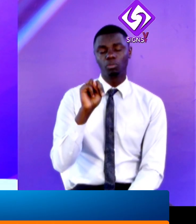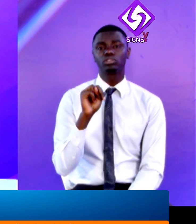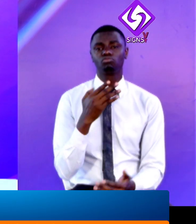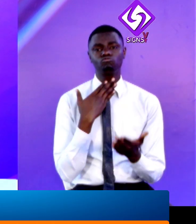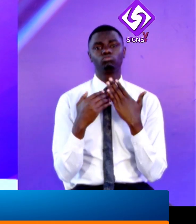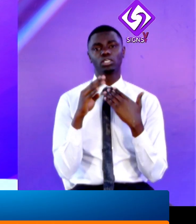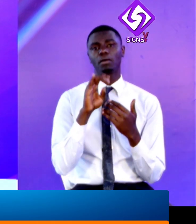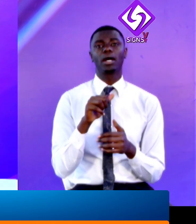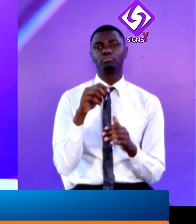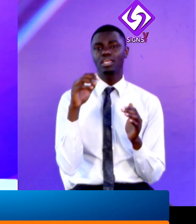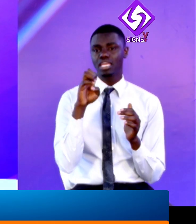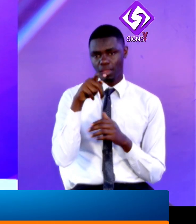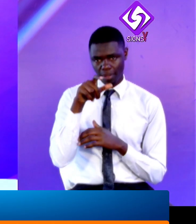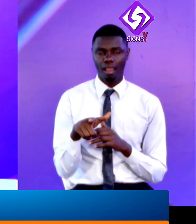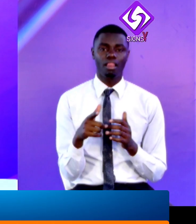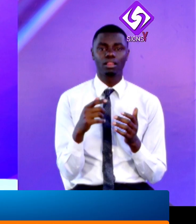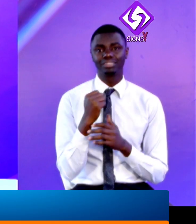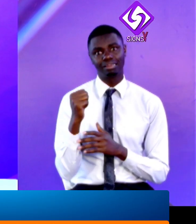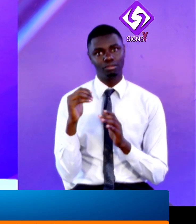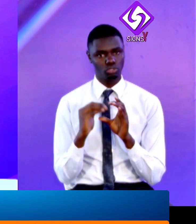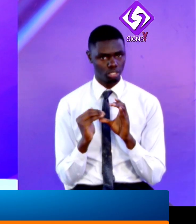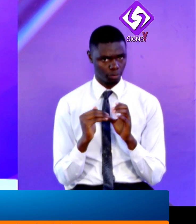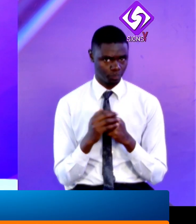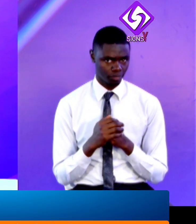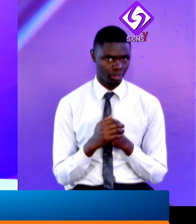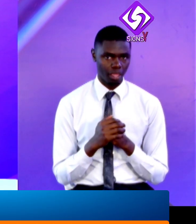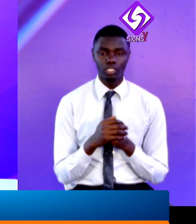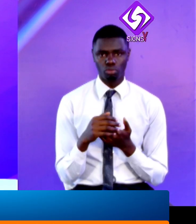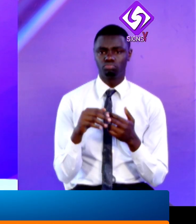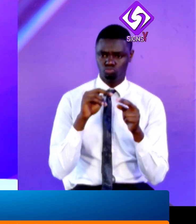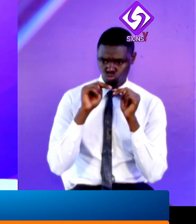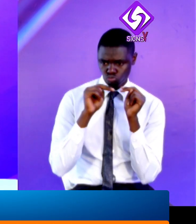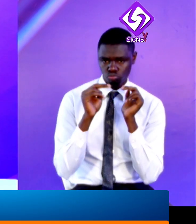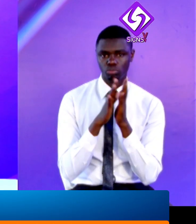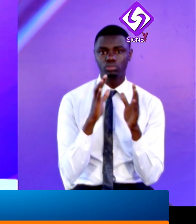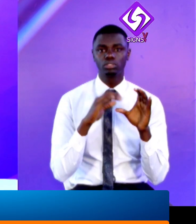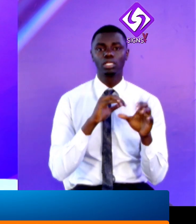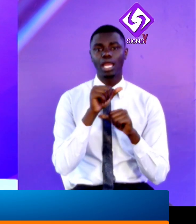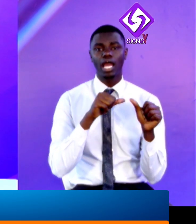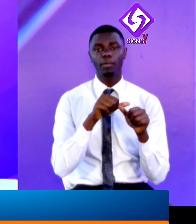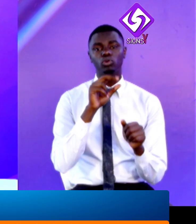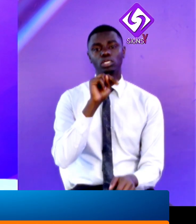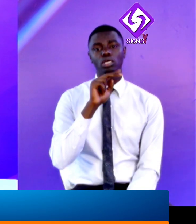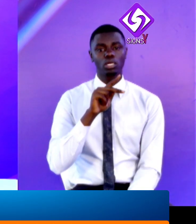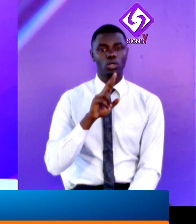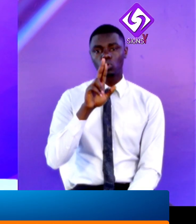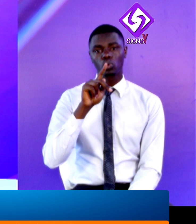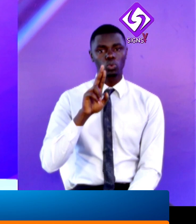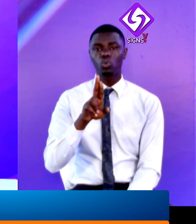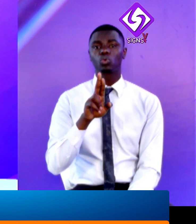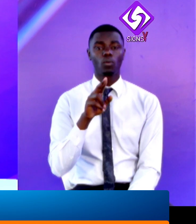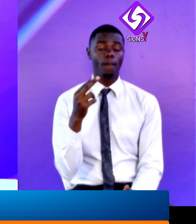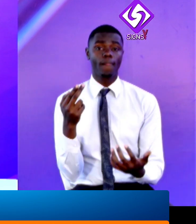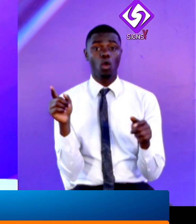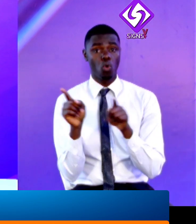Premier League side, that is Chelsea. Now, Bayern Munich, who have held negotiations with Chelsea over Christopher Nkunku, will as